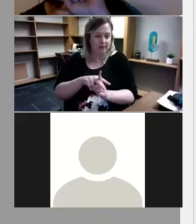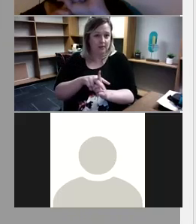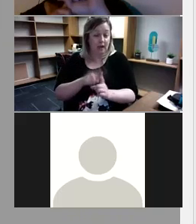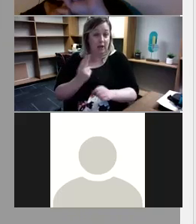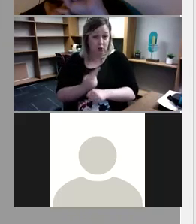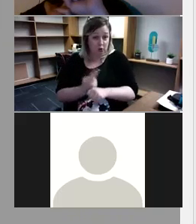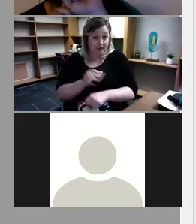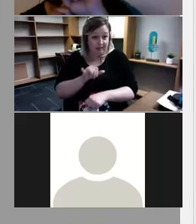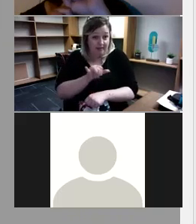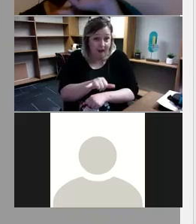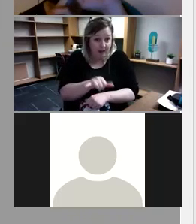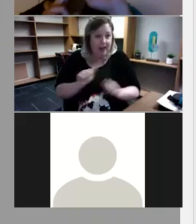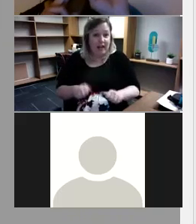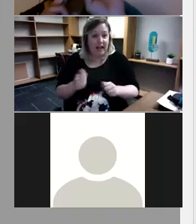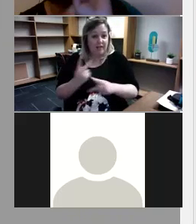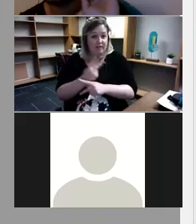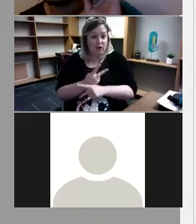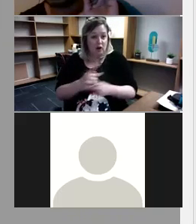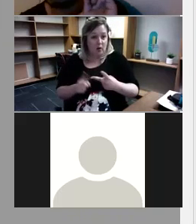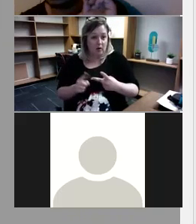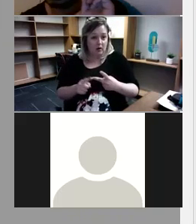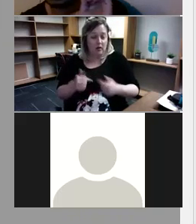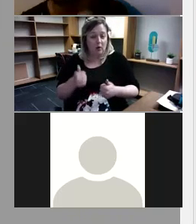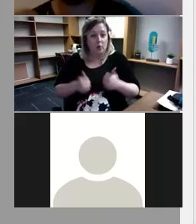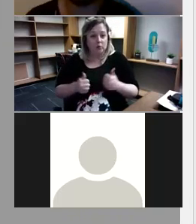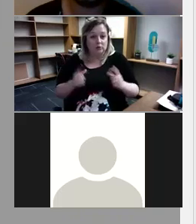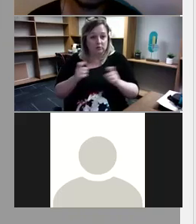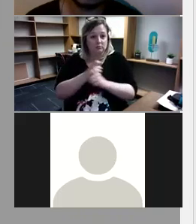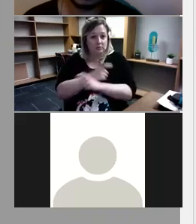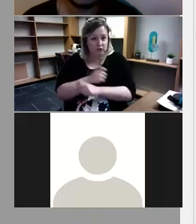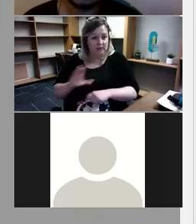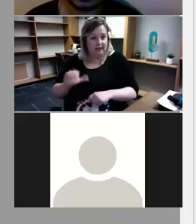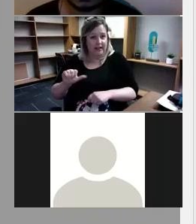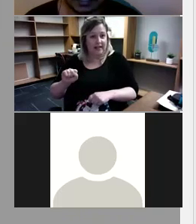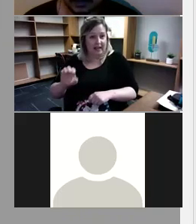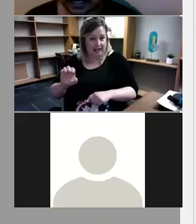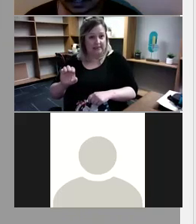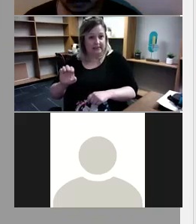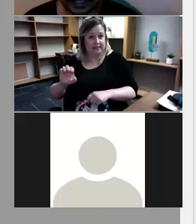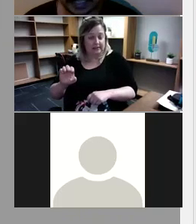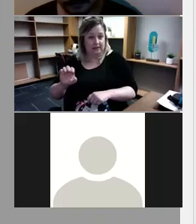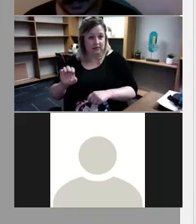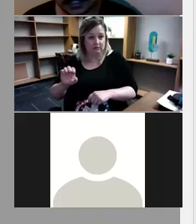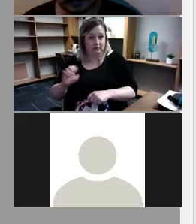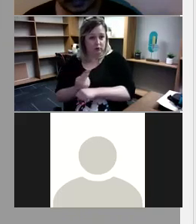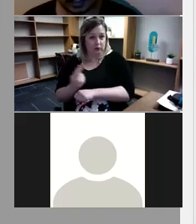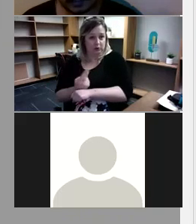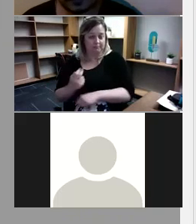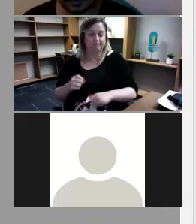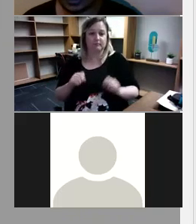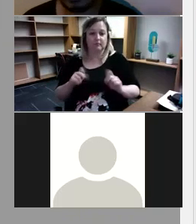out which complexity class or which complexity case to apply this particular thing. So let's look at some more